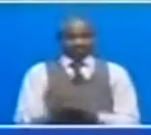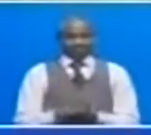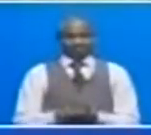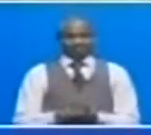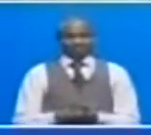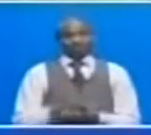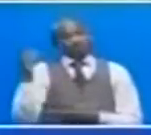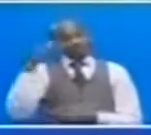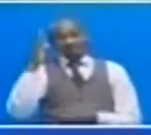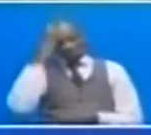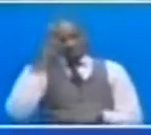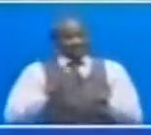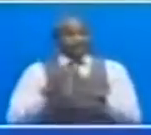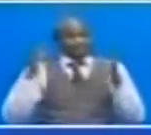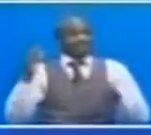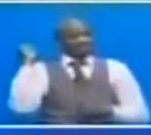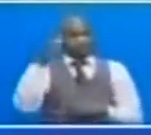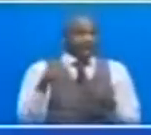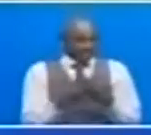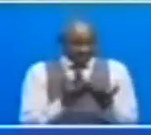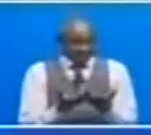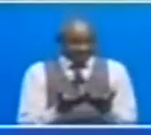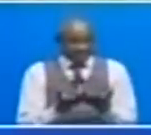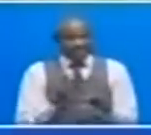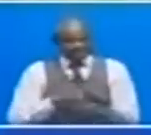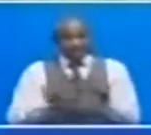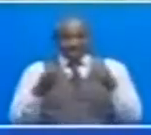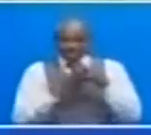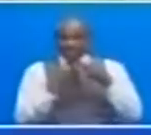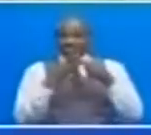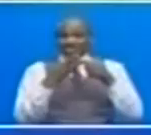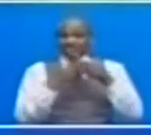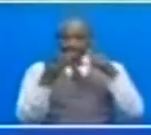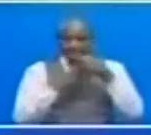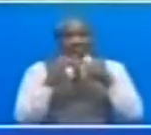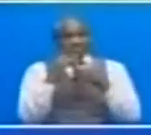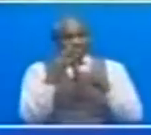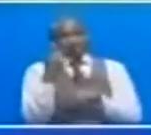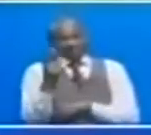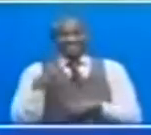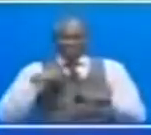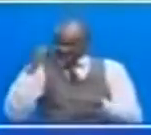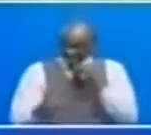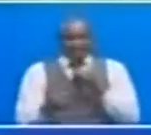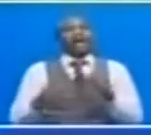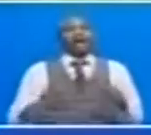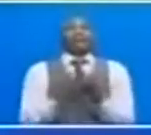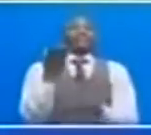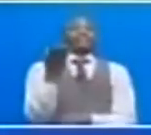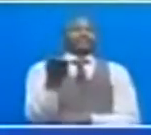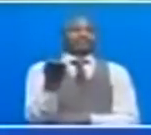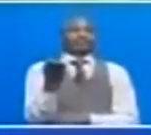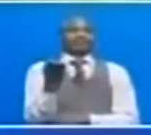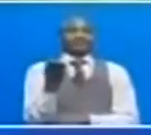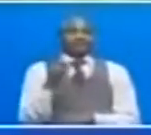Yeah, you never know. Like in my 91-39 came, in during my last draw, the